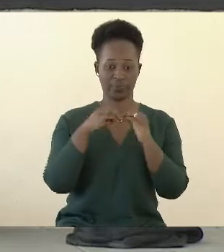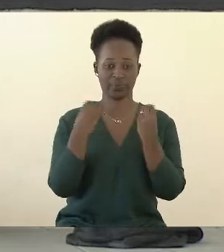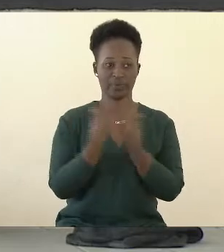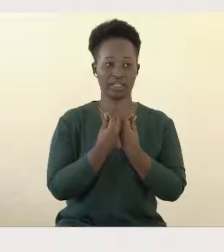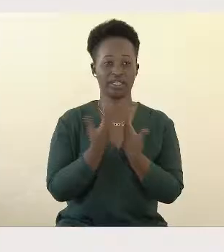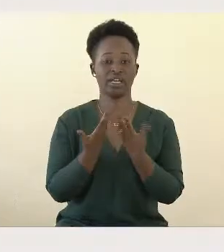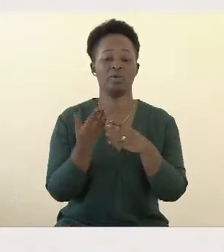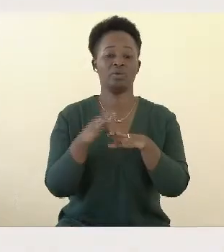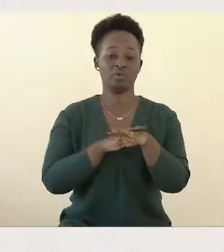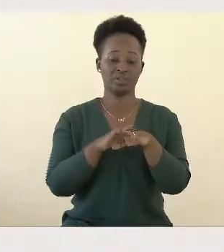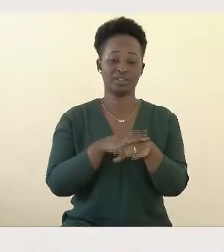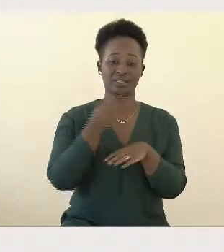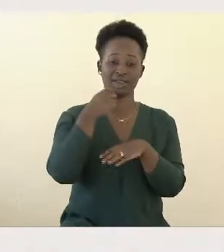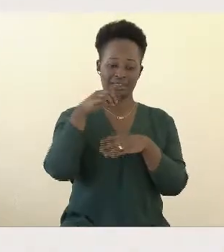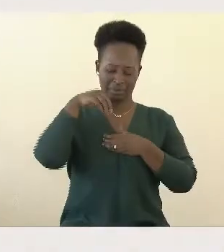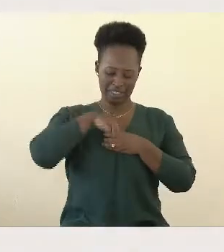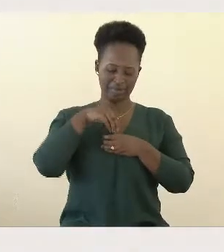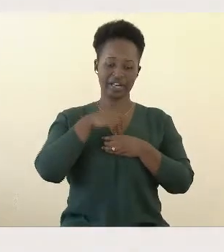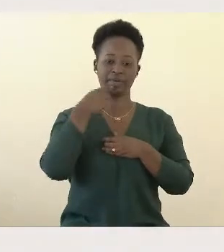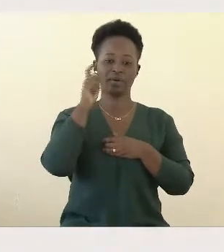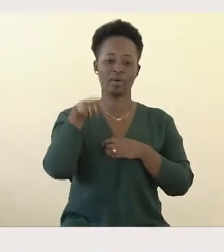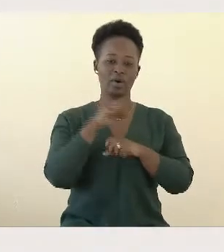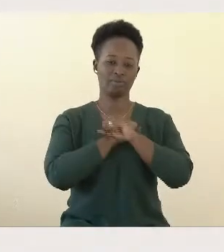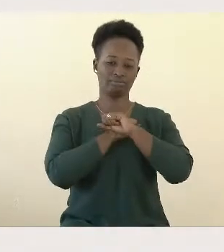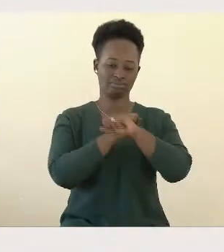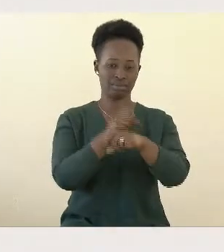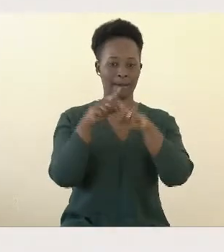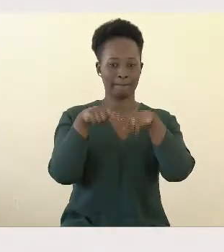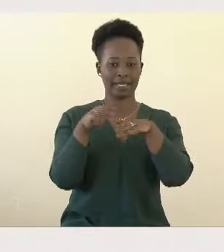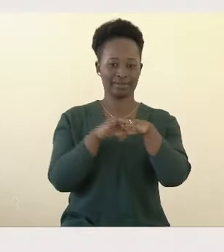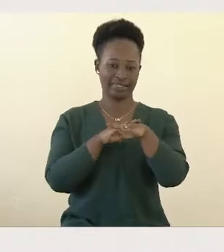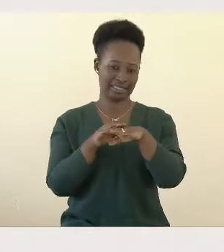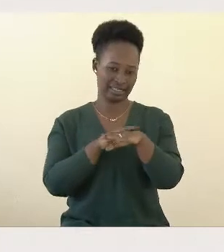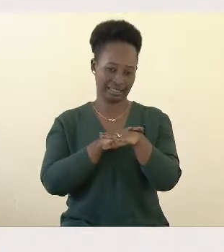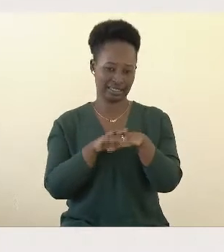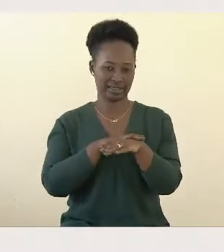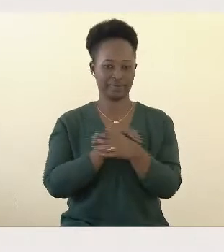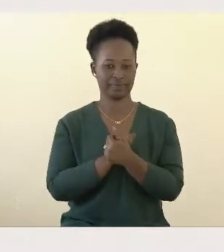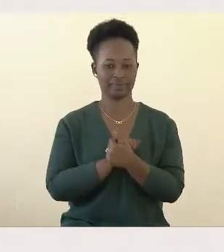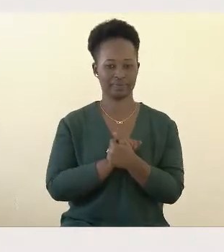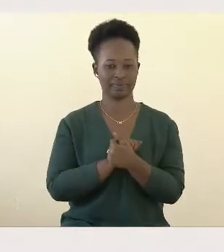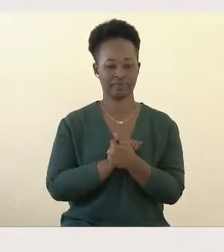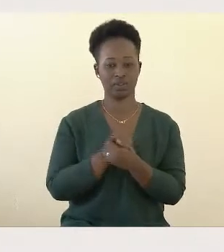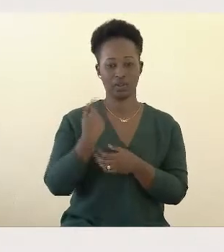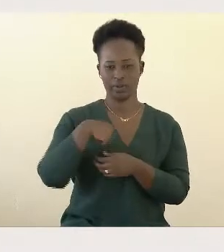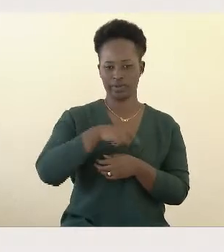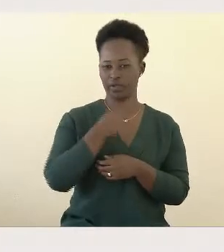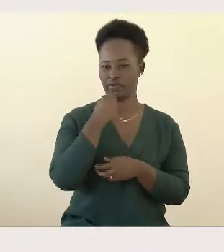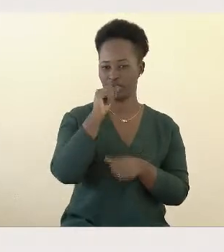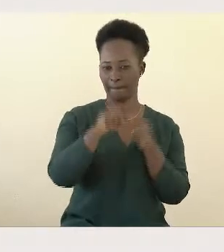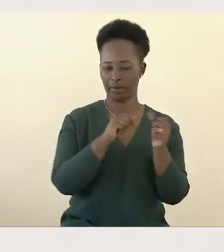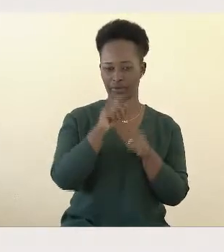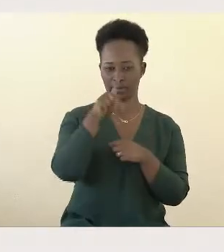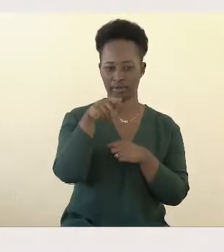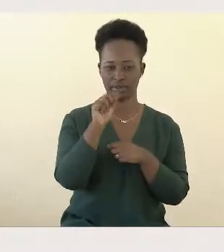be protected by the skin. Entry of the pathogen, here we talk about the pathogen,